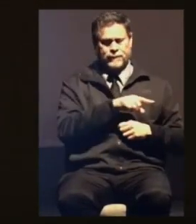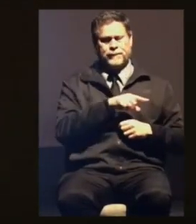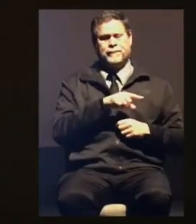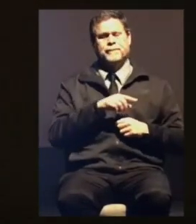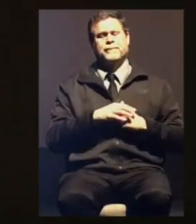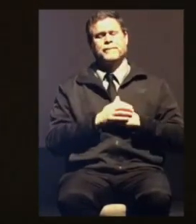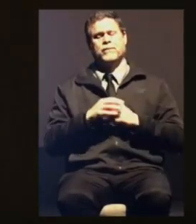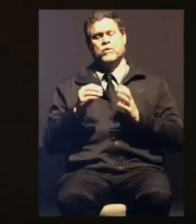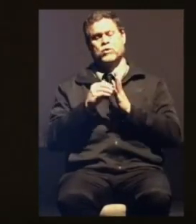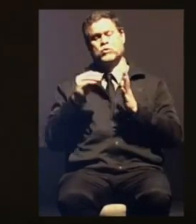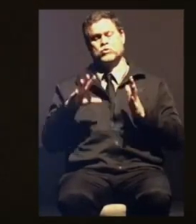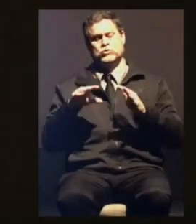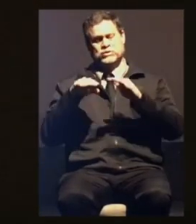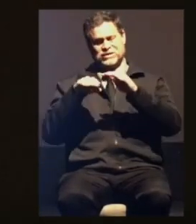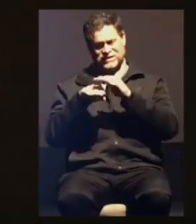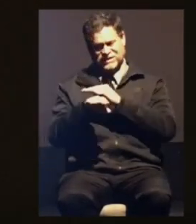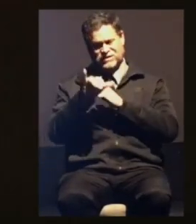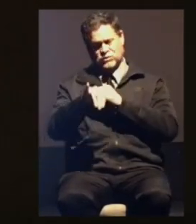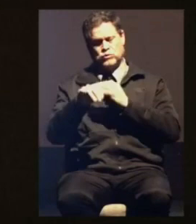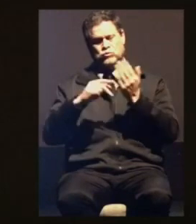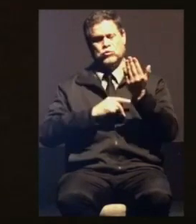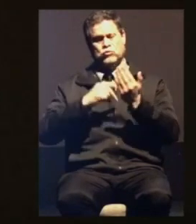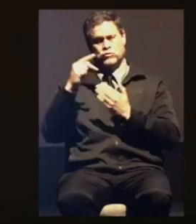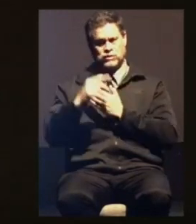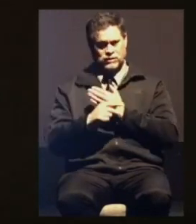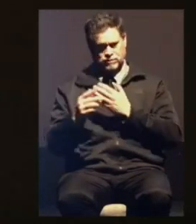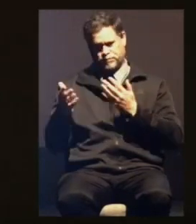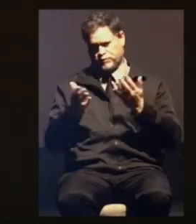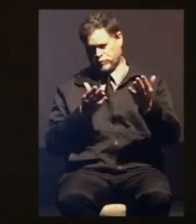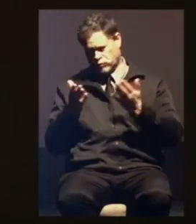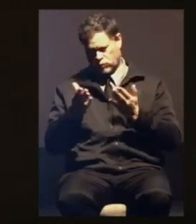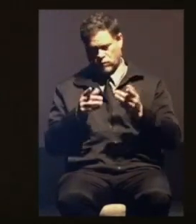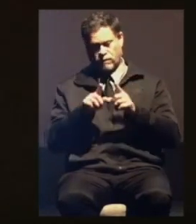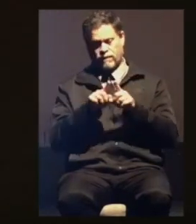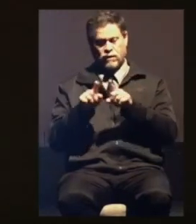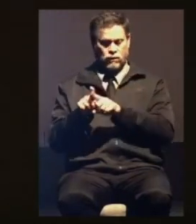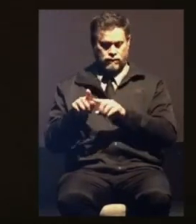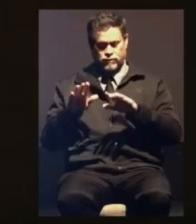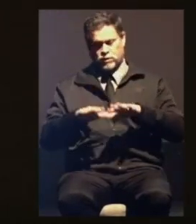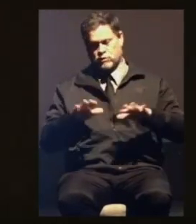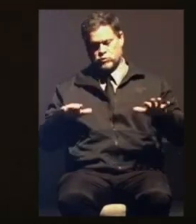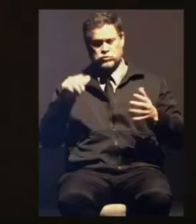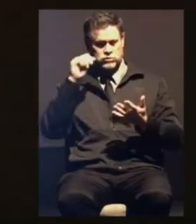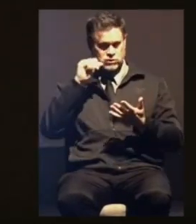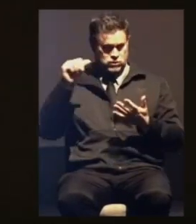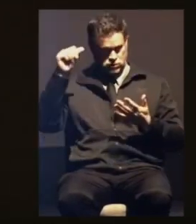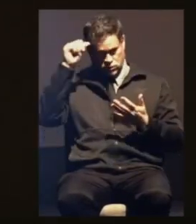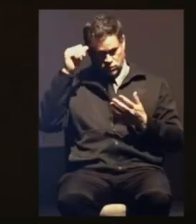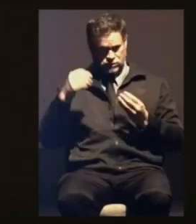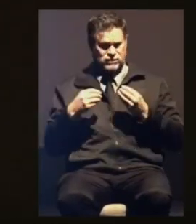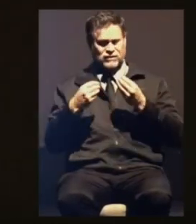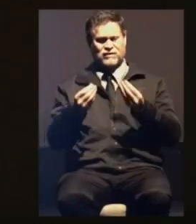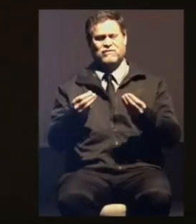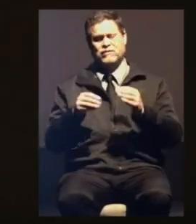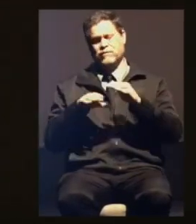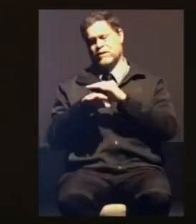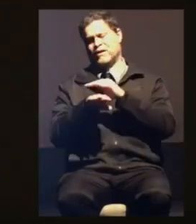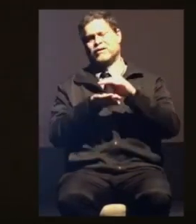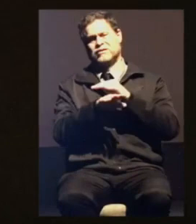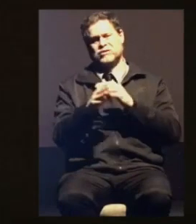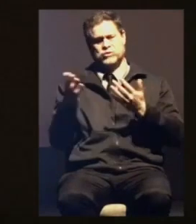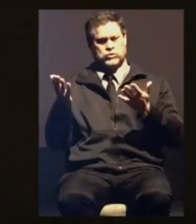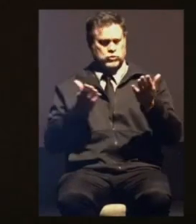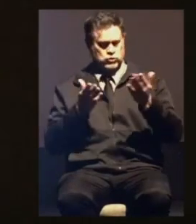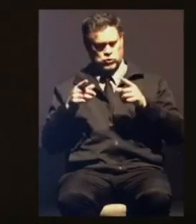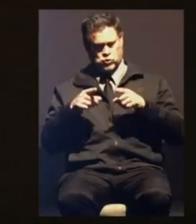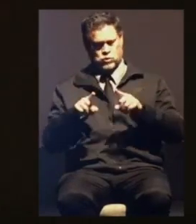so that our students are in those programs, serving also children and adults and giving them access to